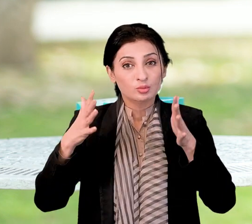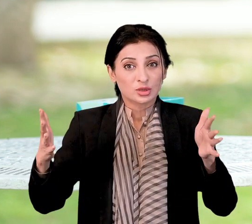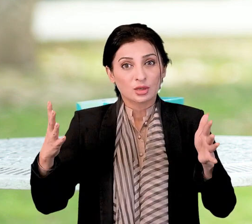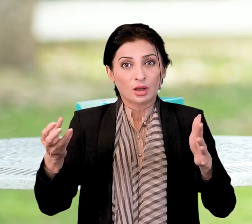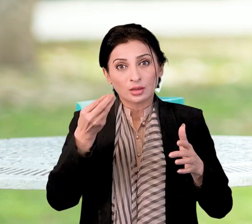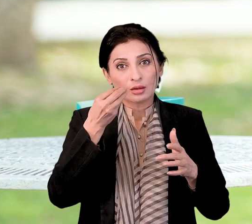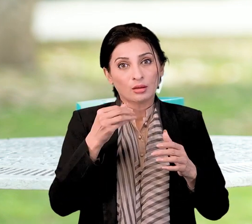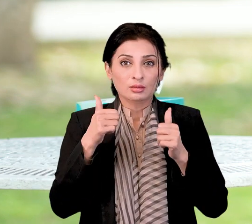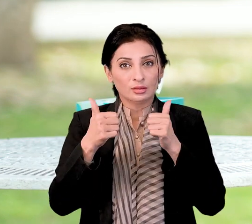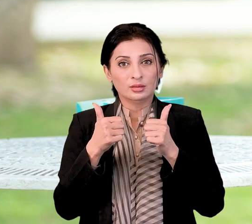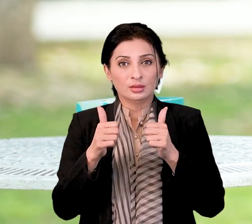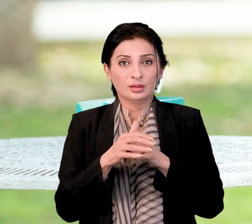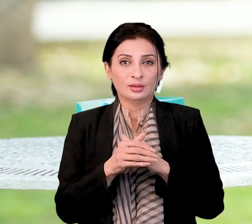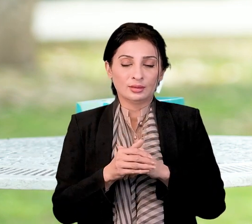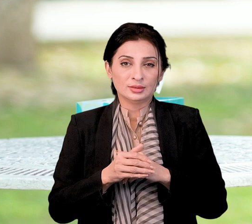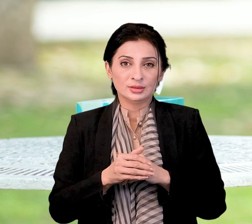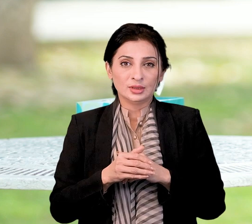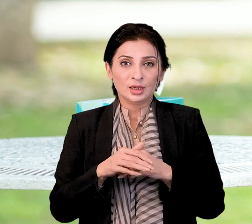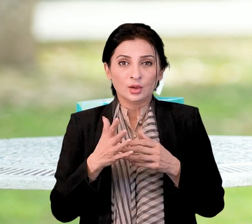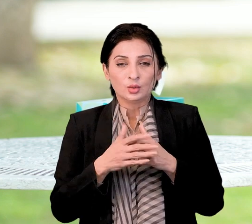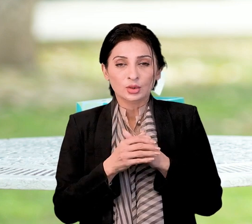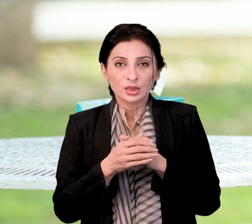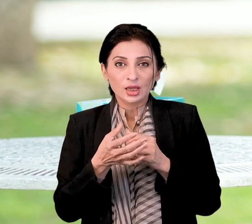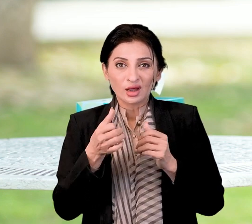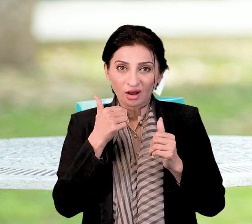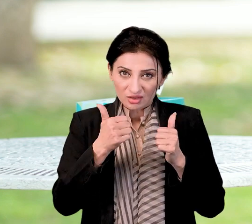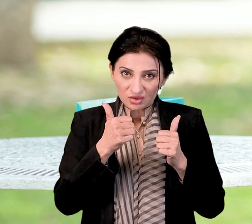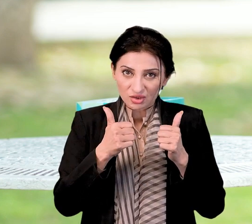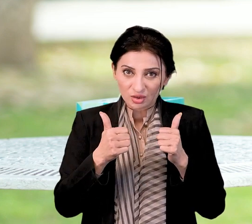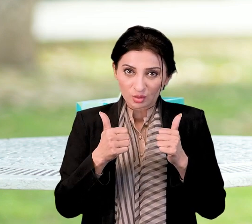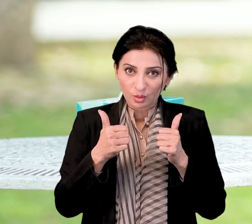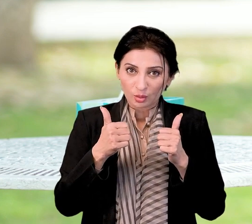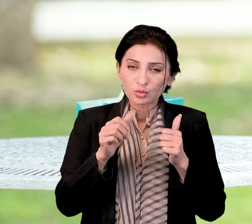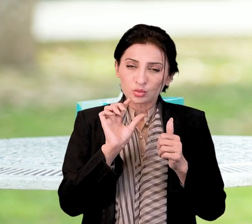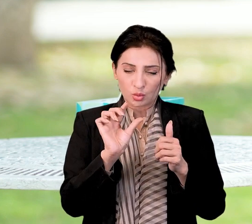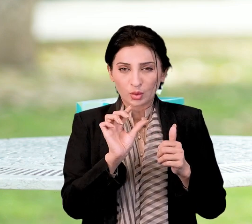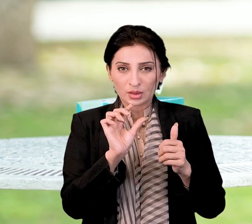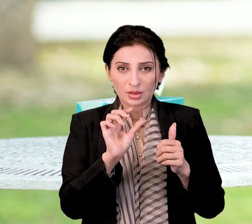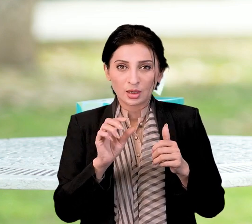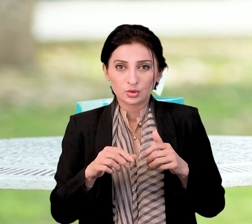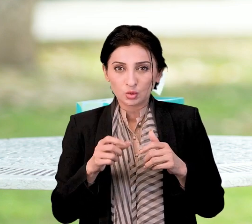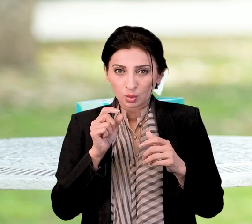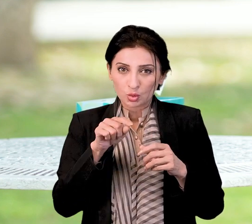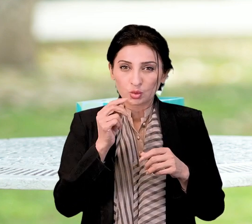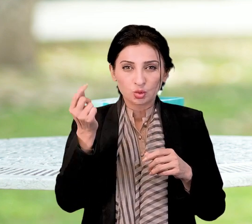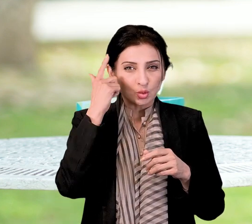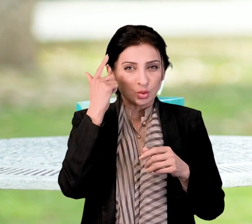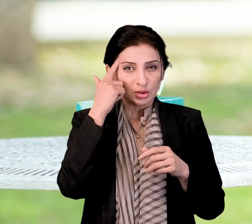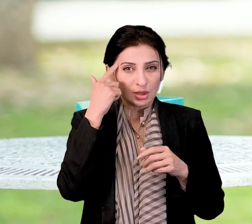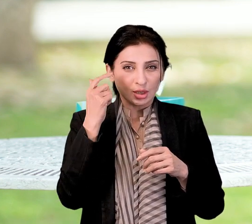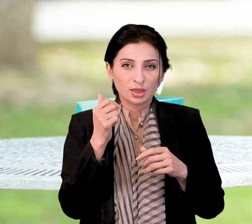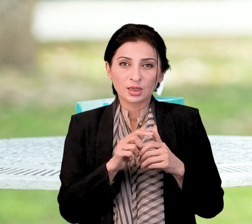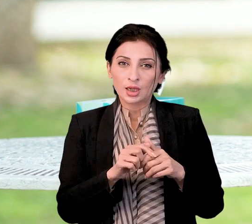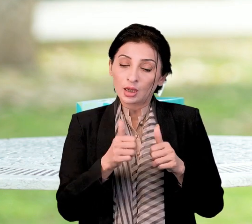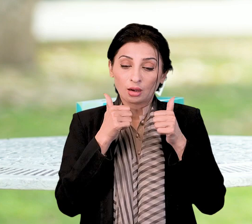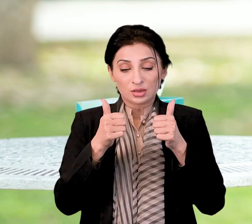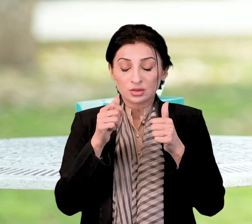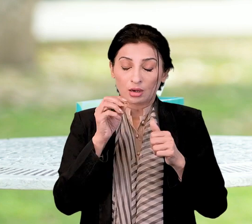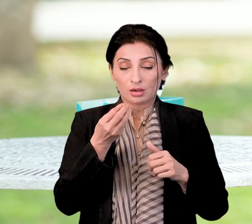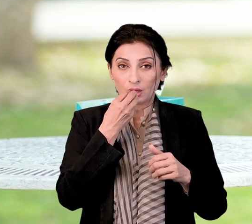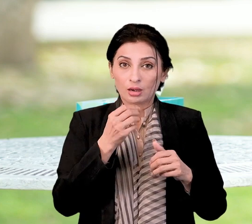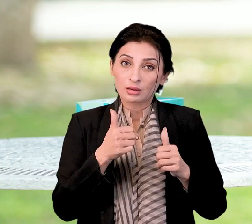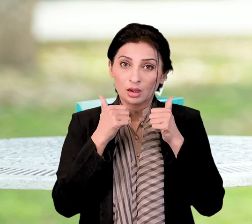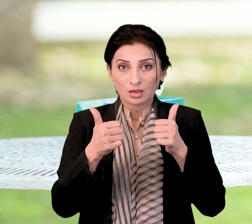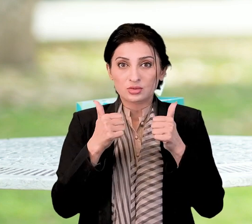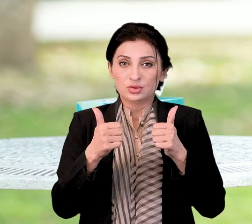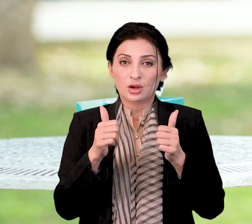and those are our target market, because what we focus on is not just giving a lot of food that